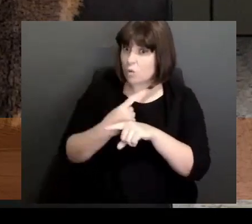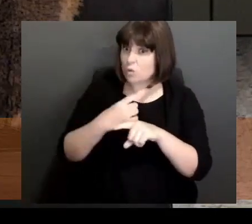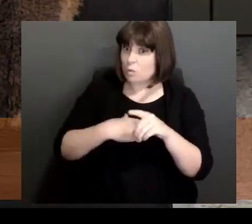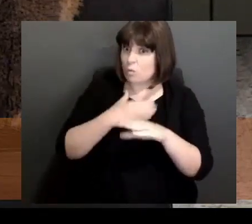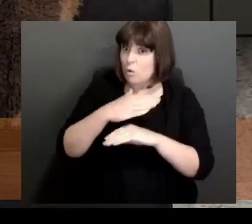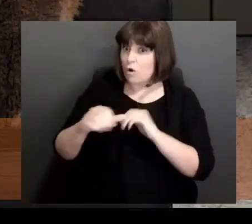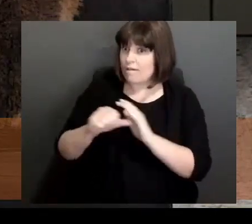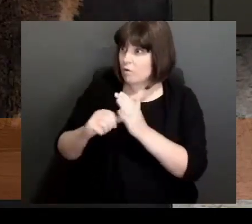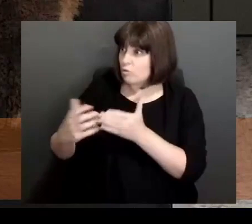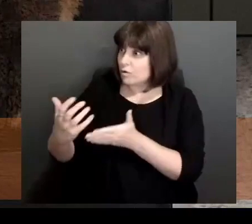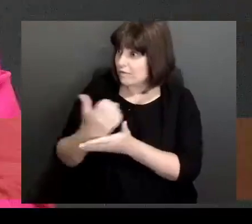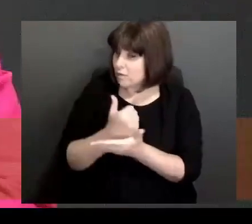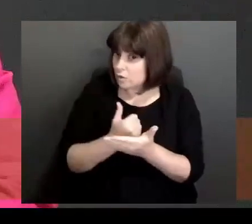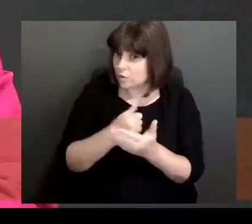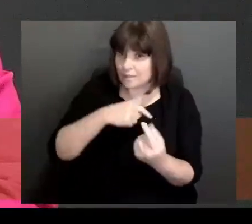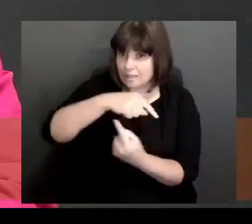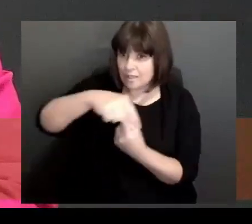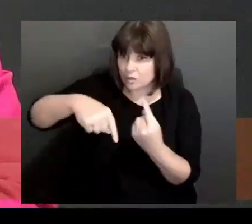sector generally.